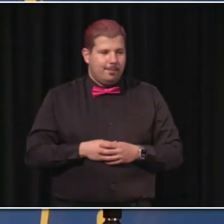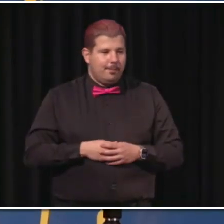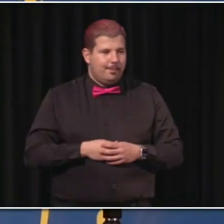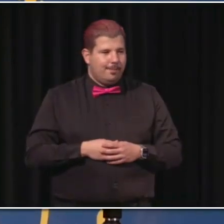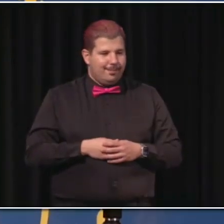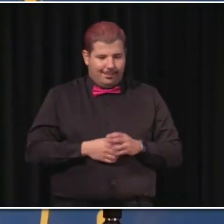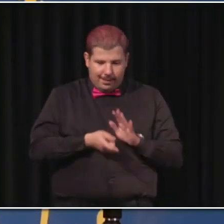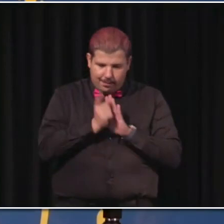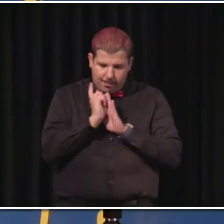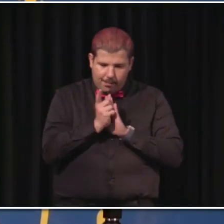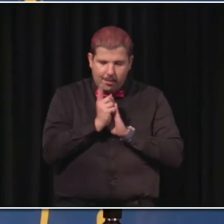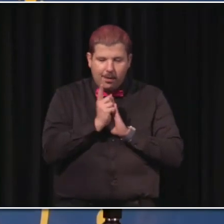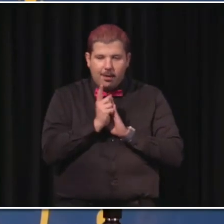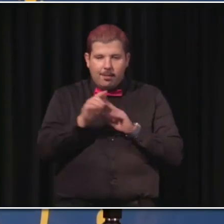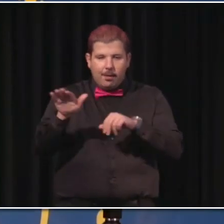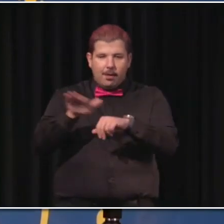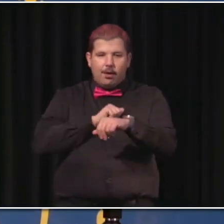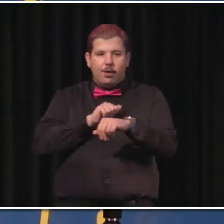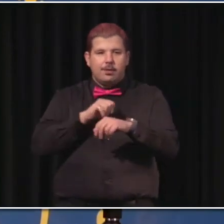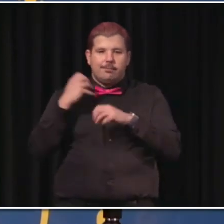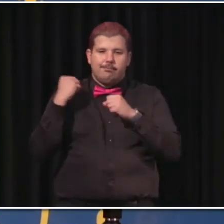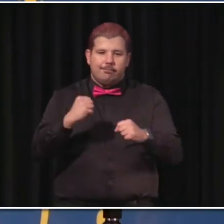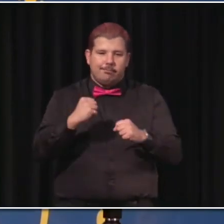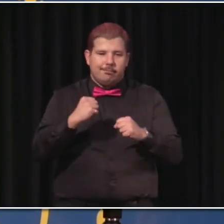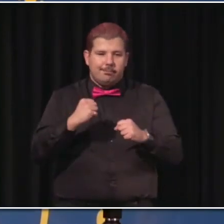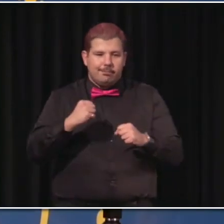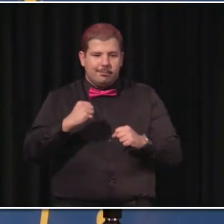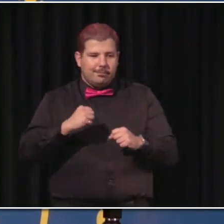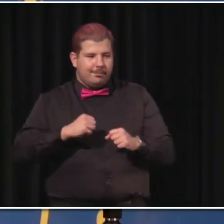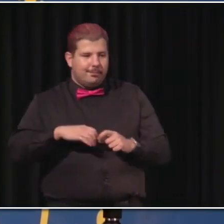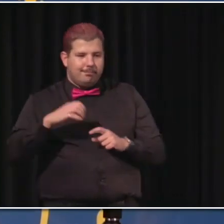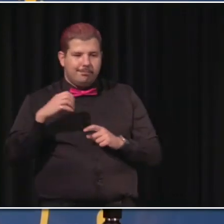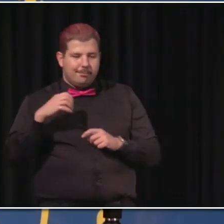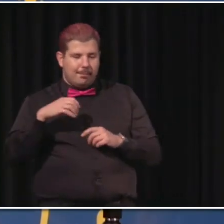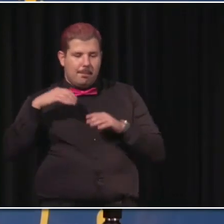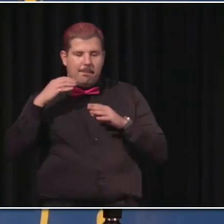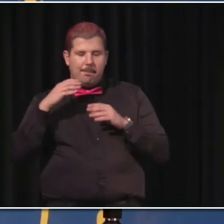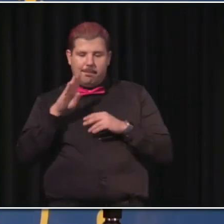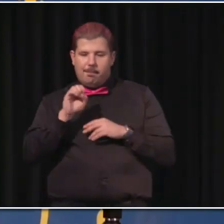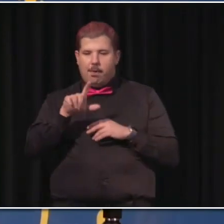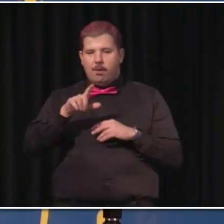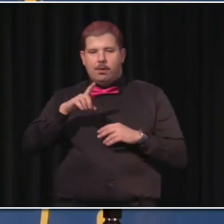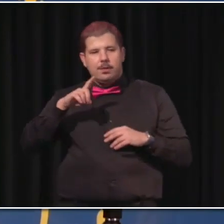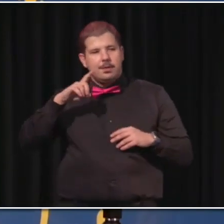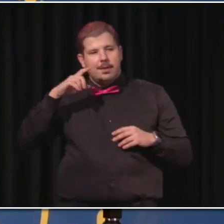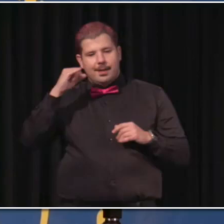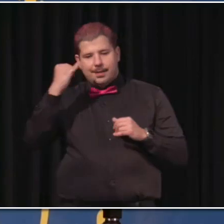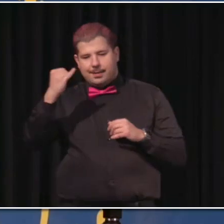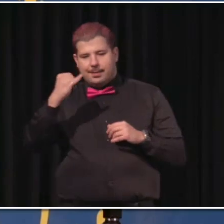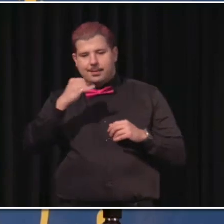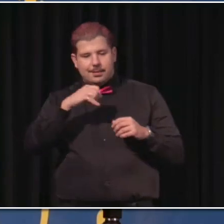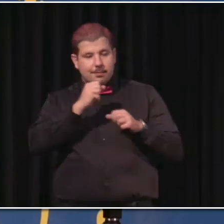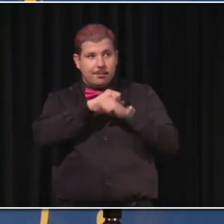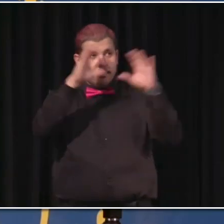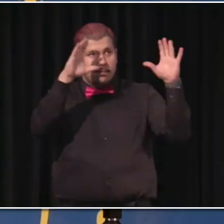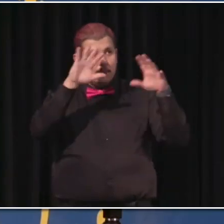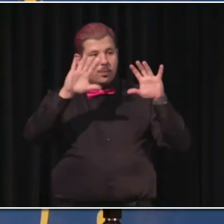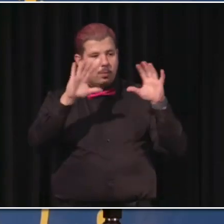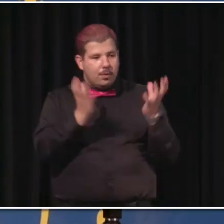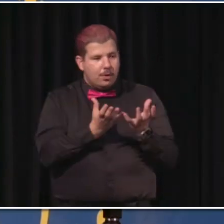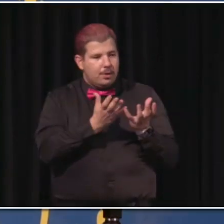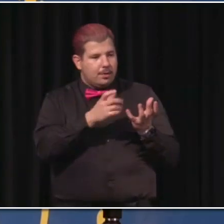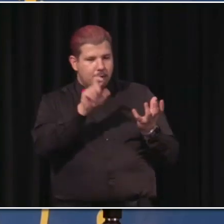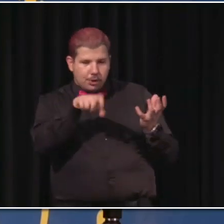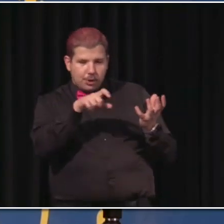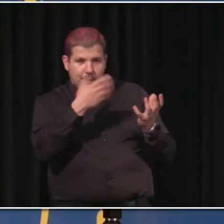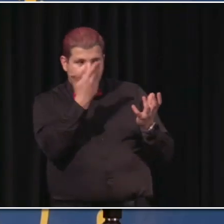This moment calls for courage and bold ideas, for us to imagine the world as it should be and to fight